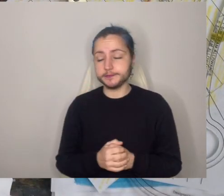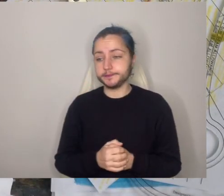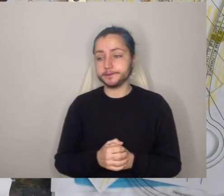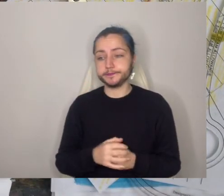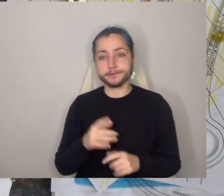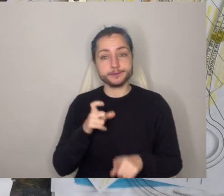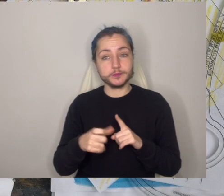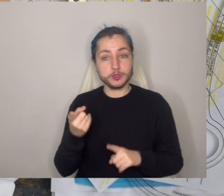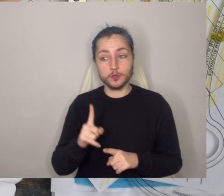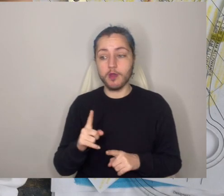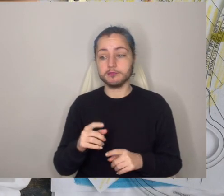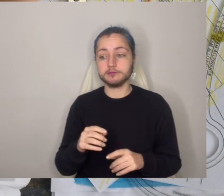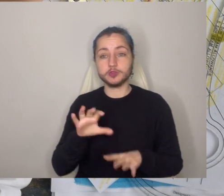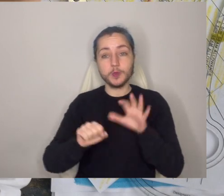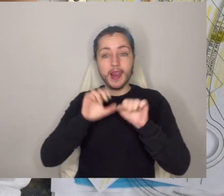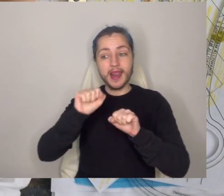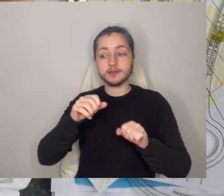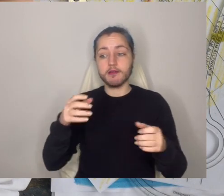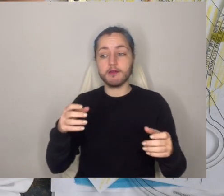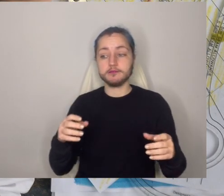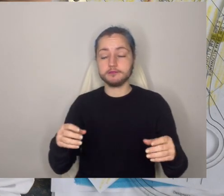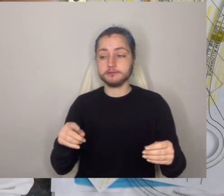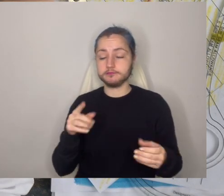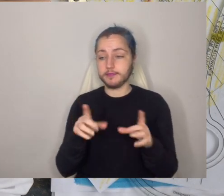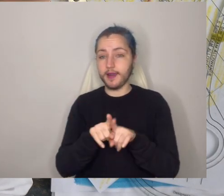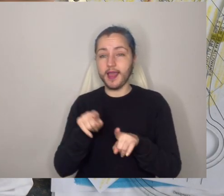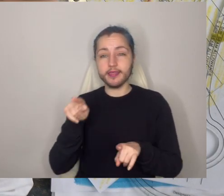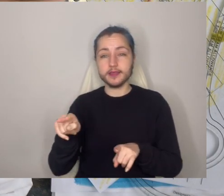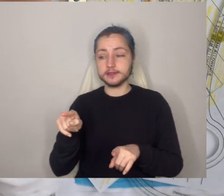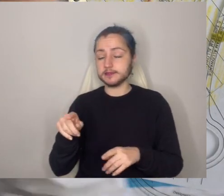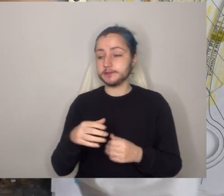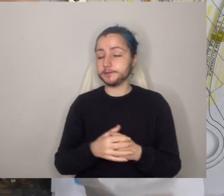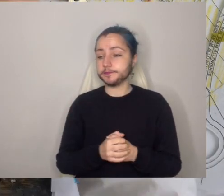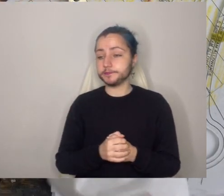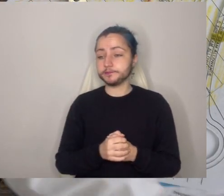panels. I'm going to choose the one that's the driest, which is this one.